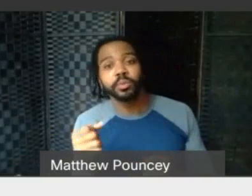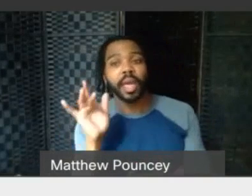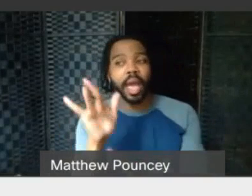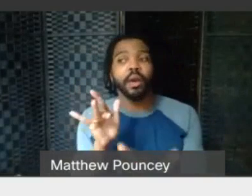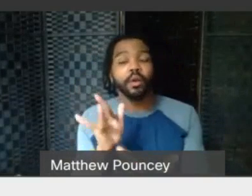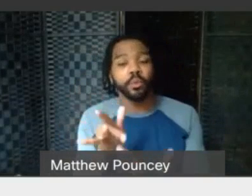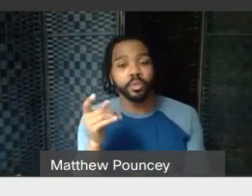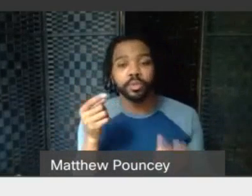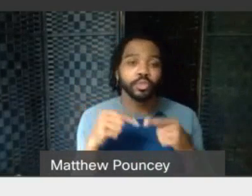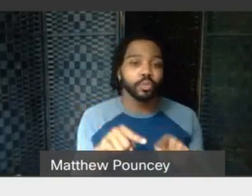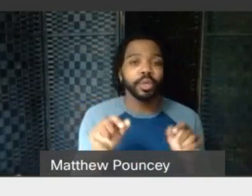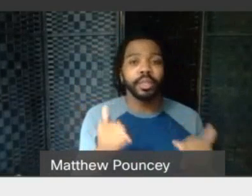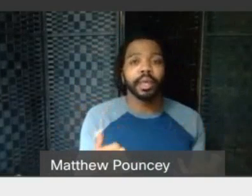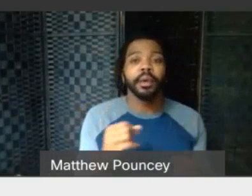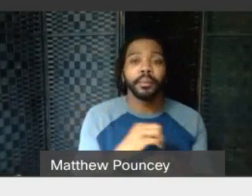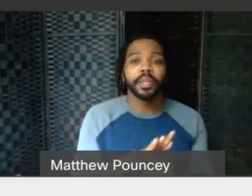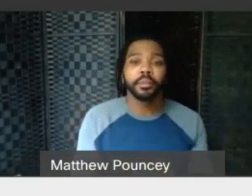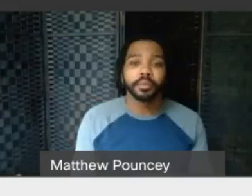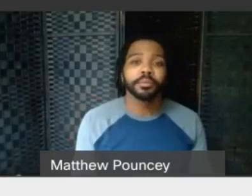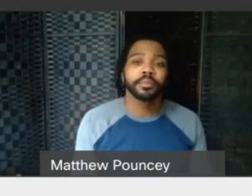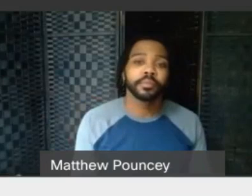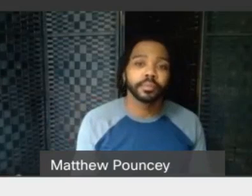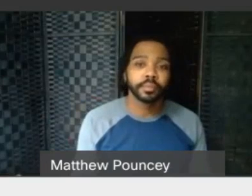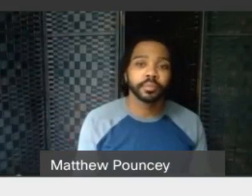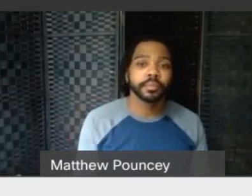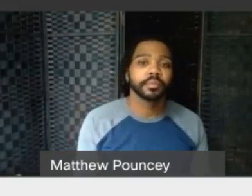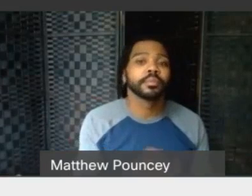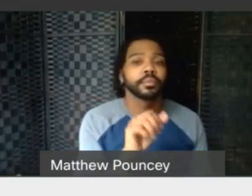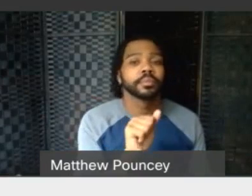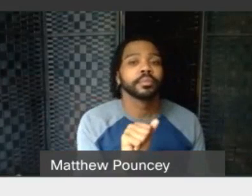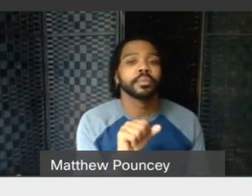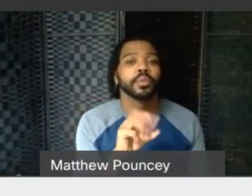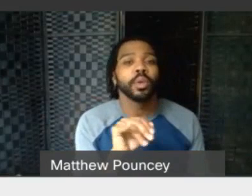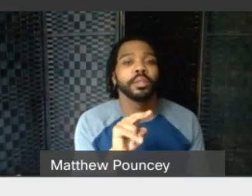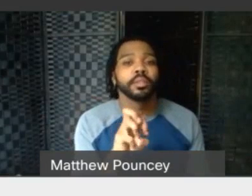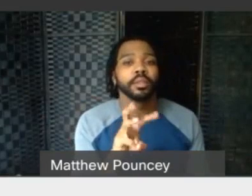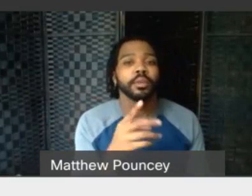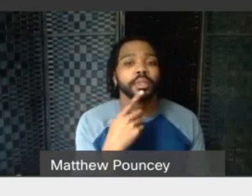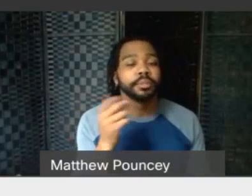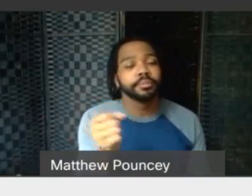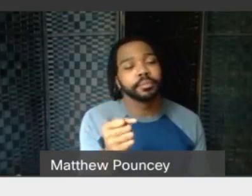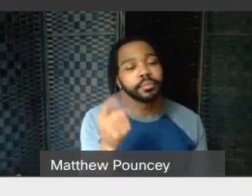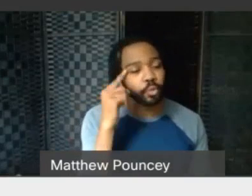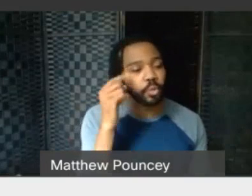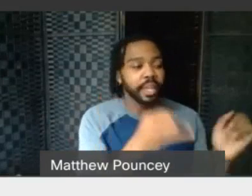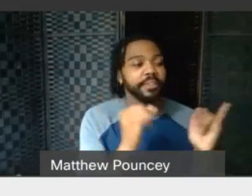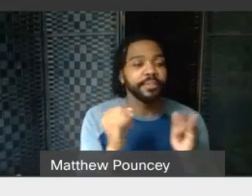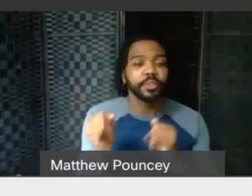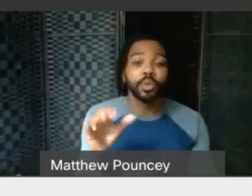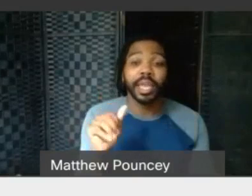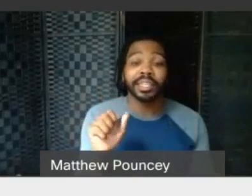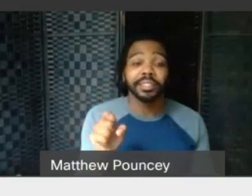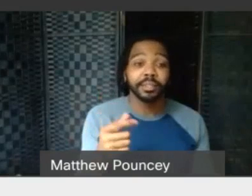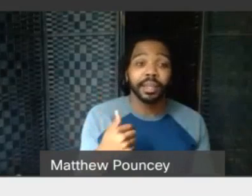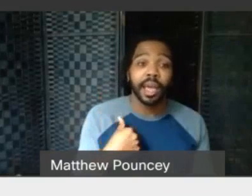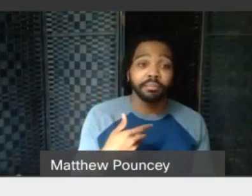But I'll defer to Winslow on that. Yeah, so what we've done is on individual case basis, we've consulted with